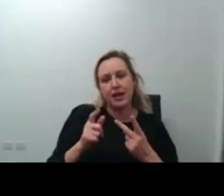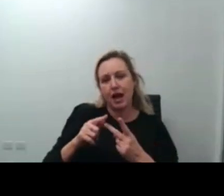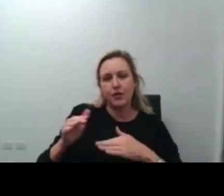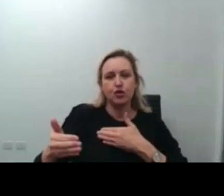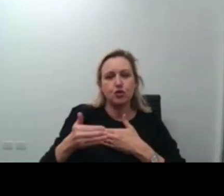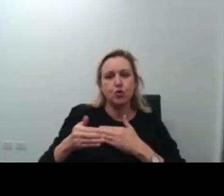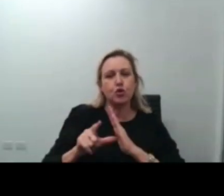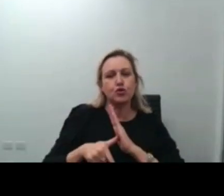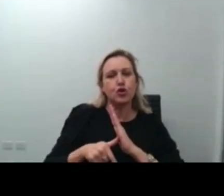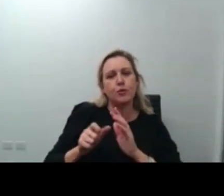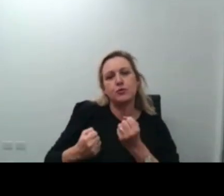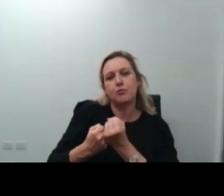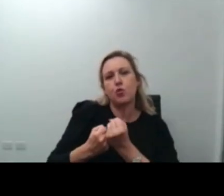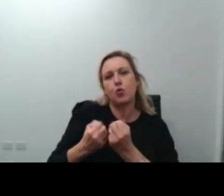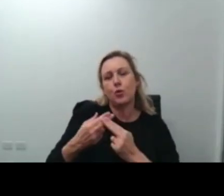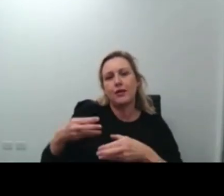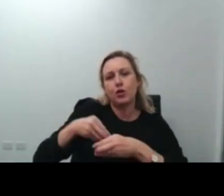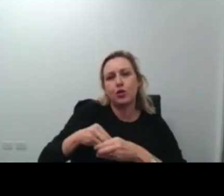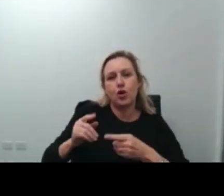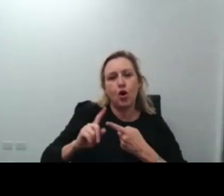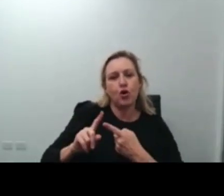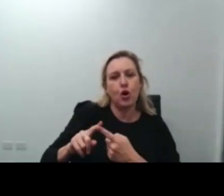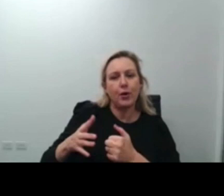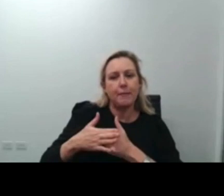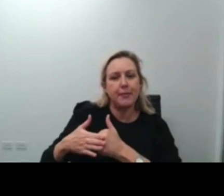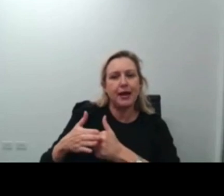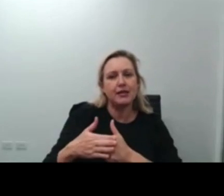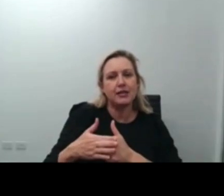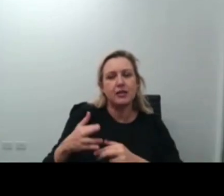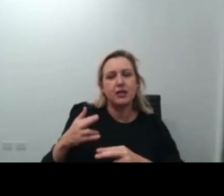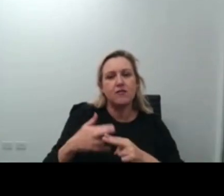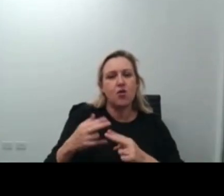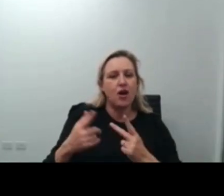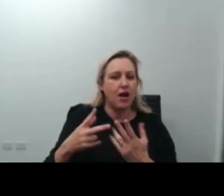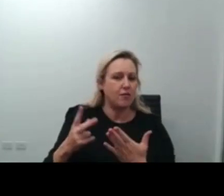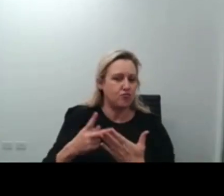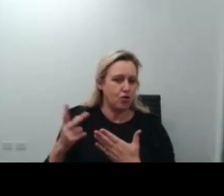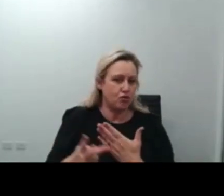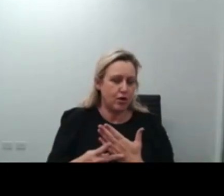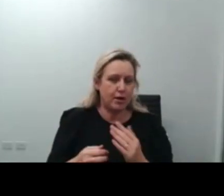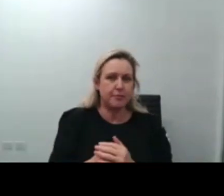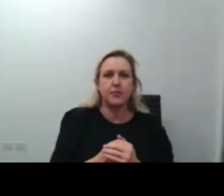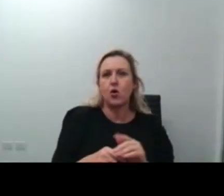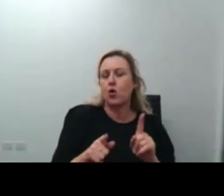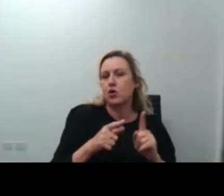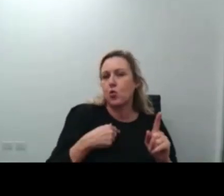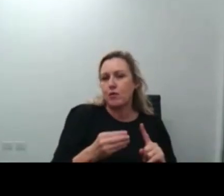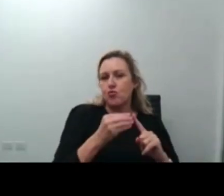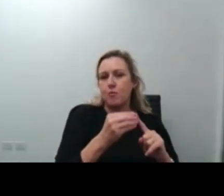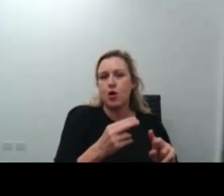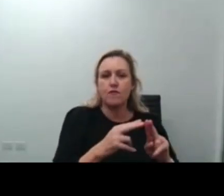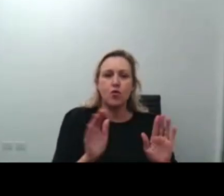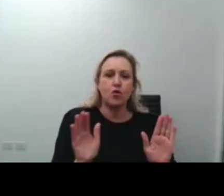supports may conclude with ongoing maintenance to things like group exercise programs. We're also proposing a